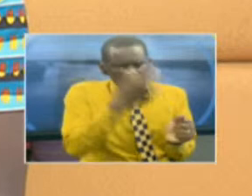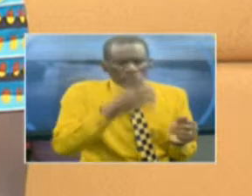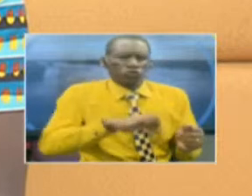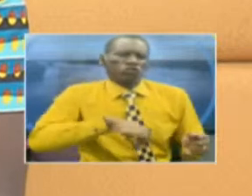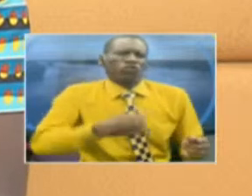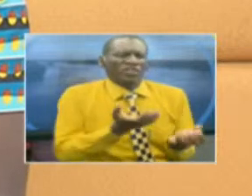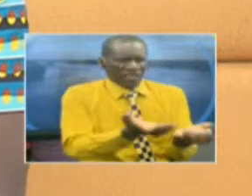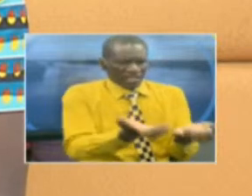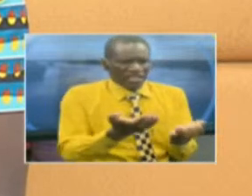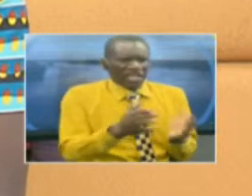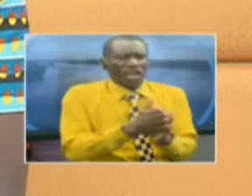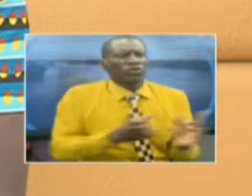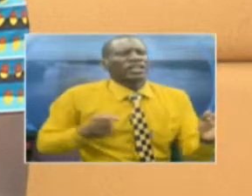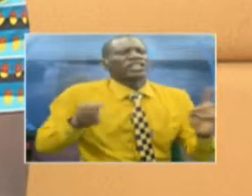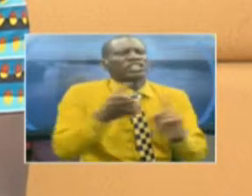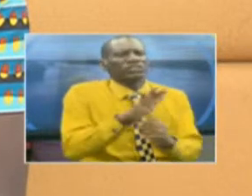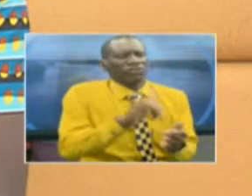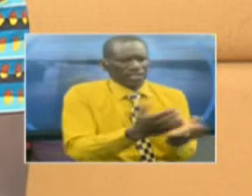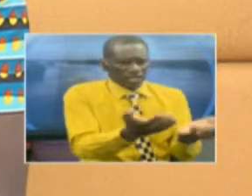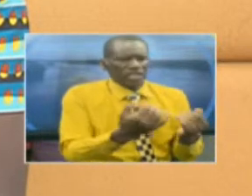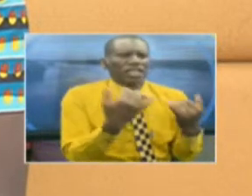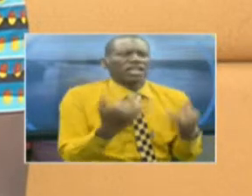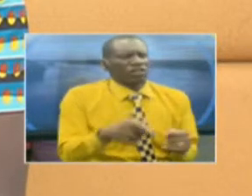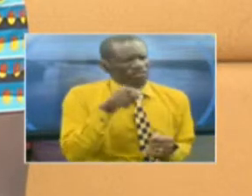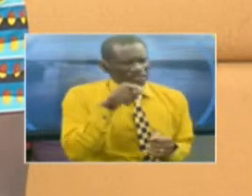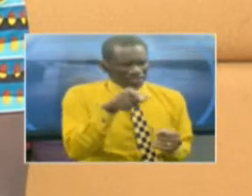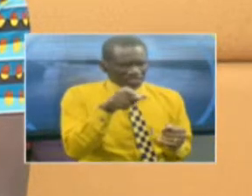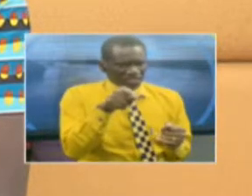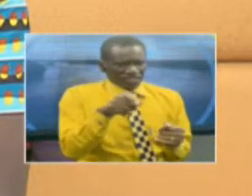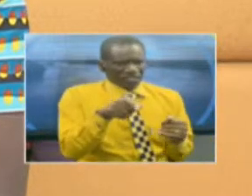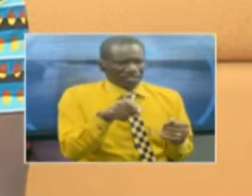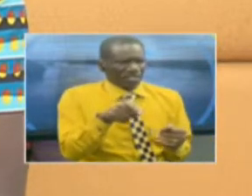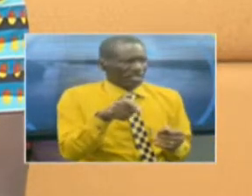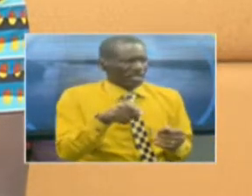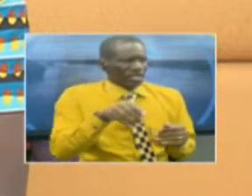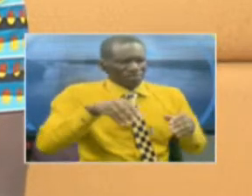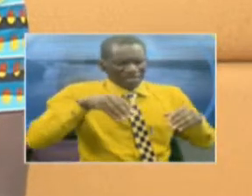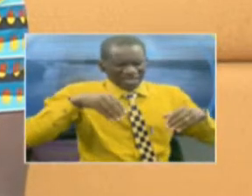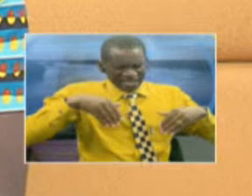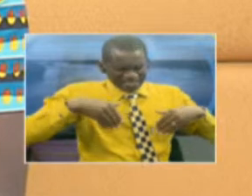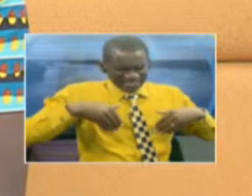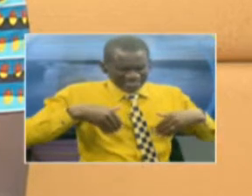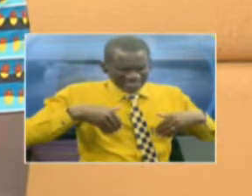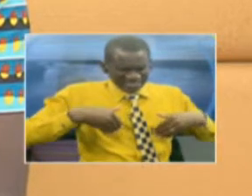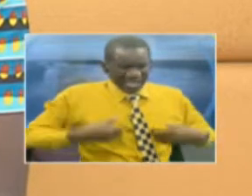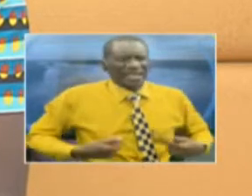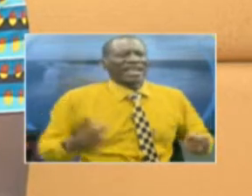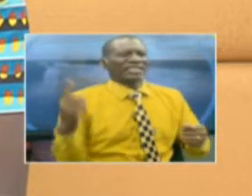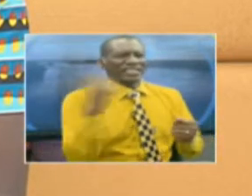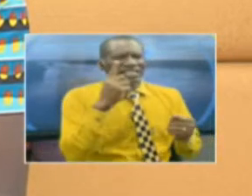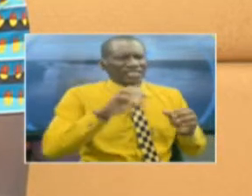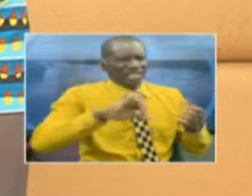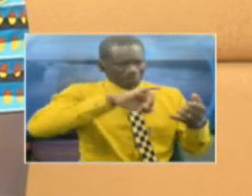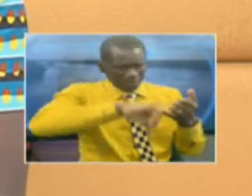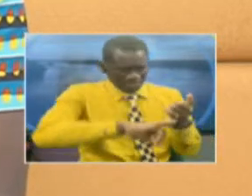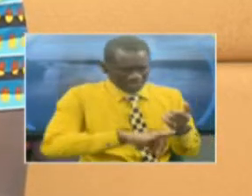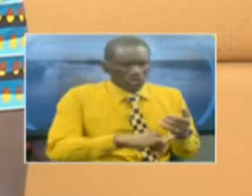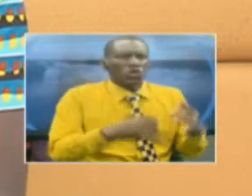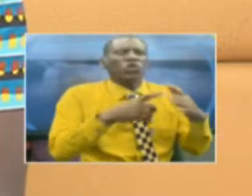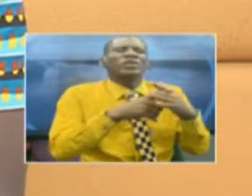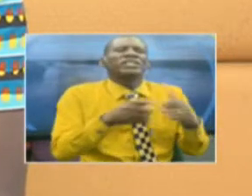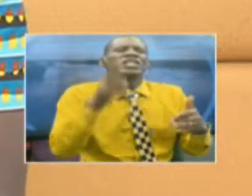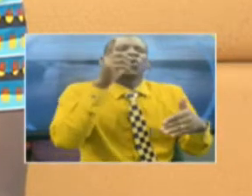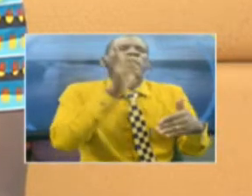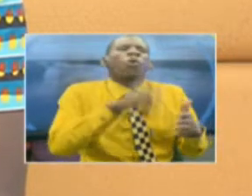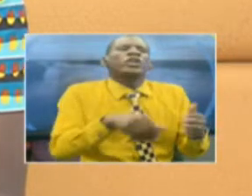can meet that need. Now that can be very tiring in a marriage setup. So as we begin from what